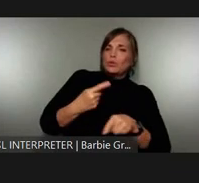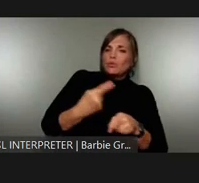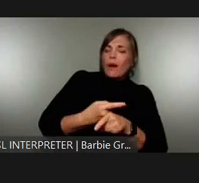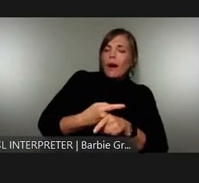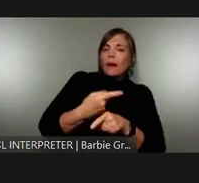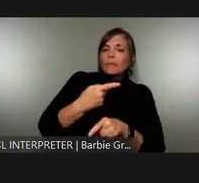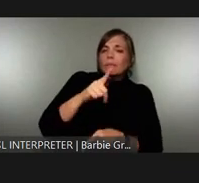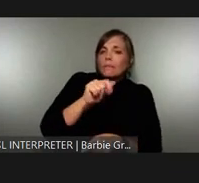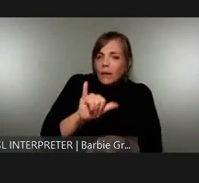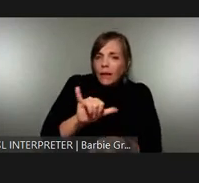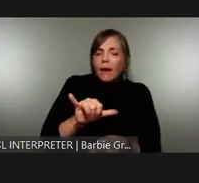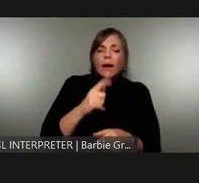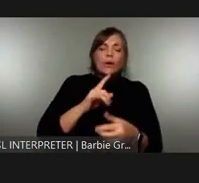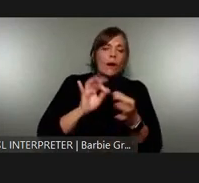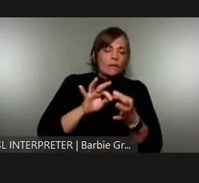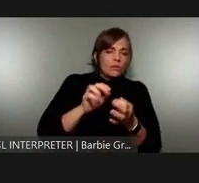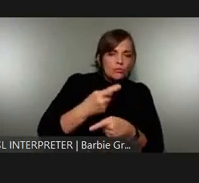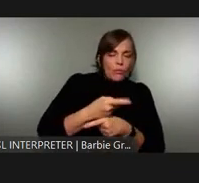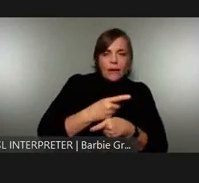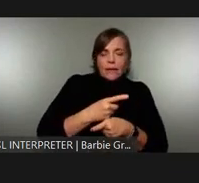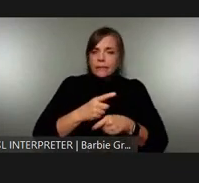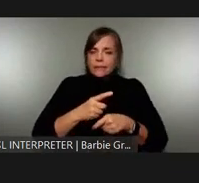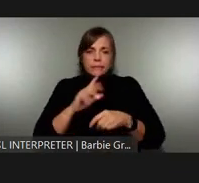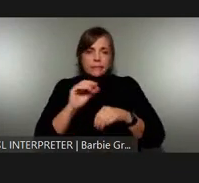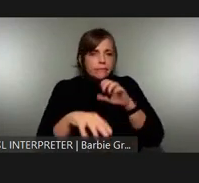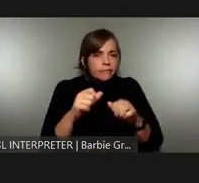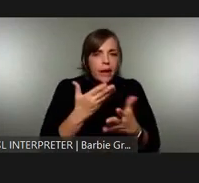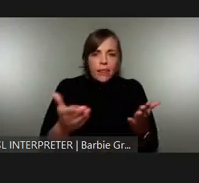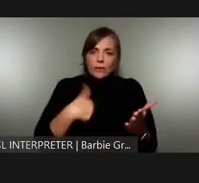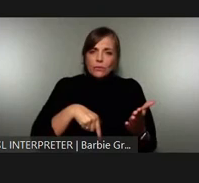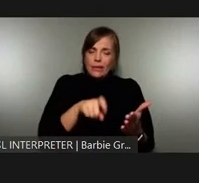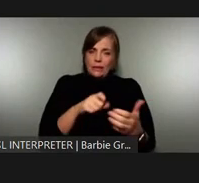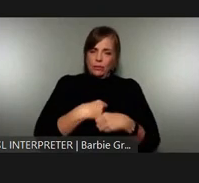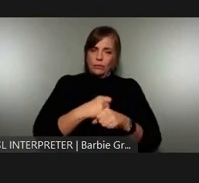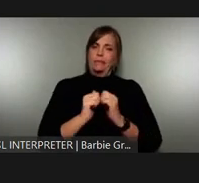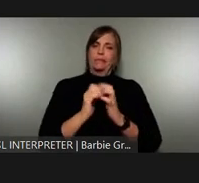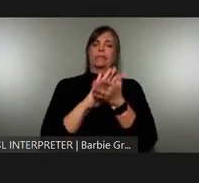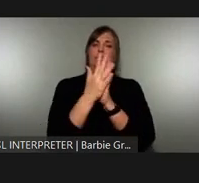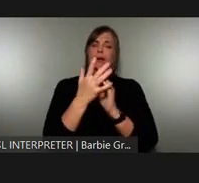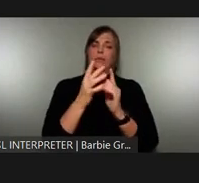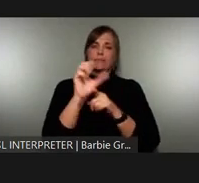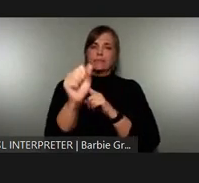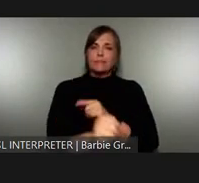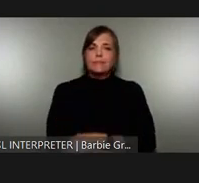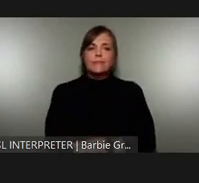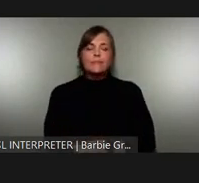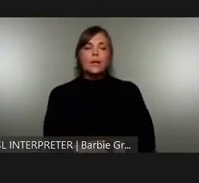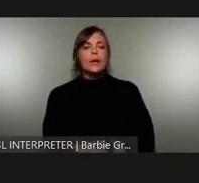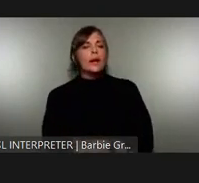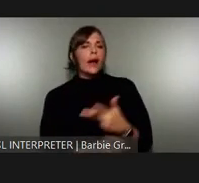to be able to occur. And then finally, it's investment. With the right organization, structured the right